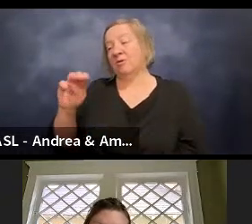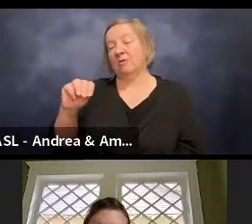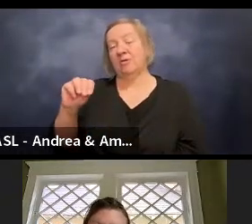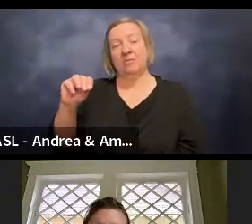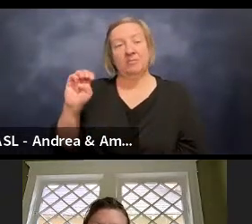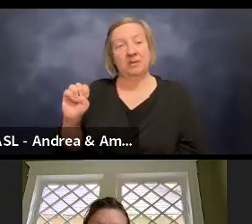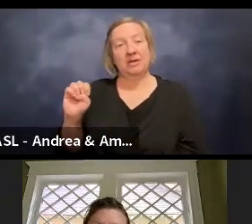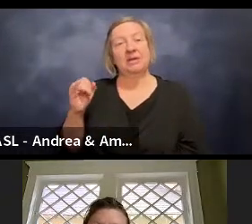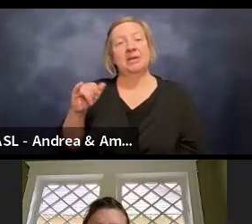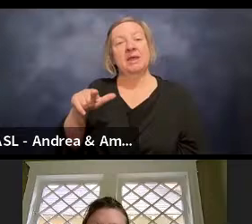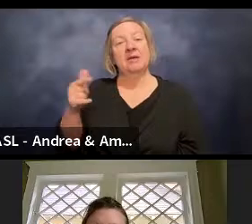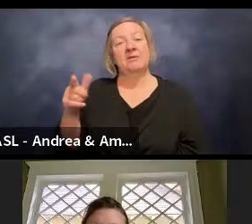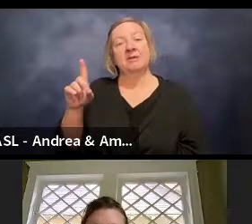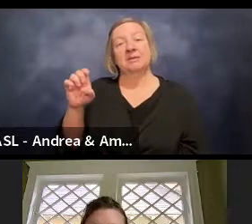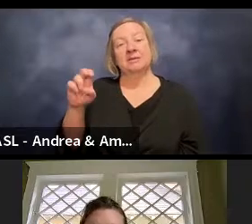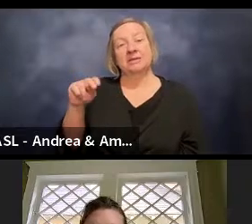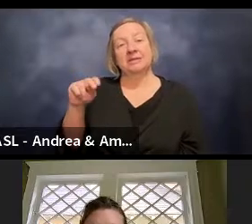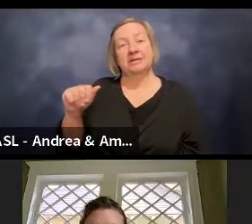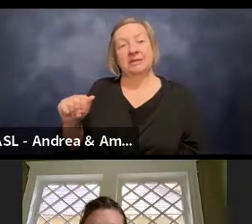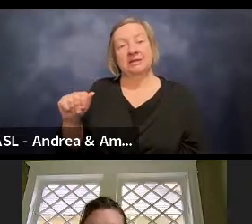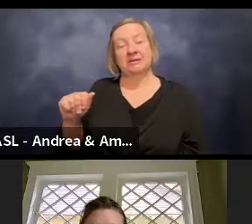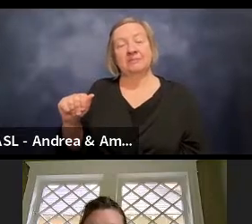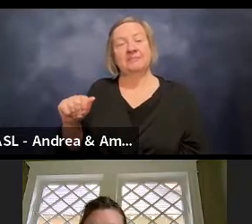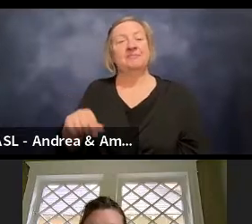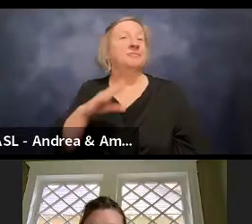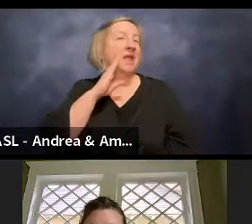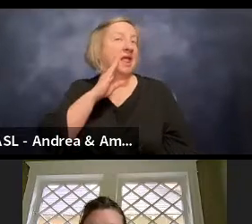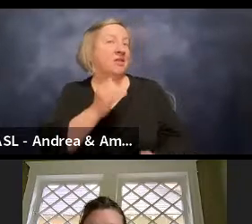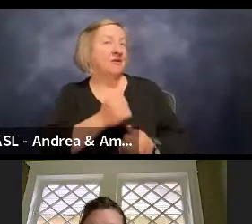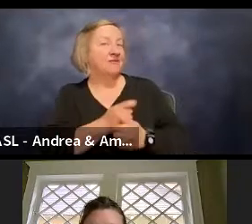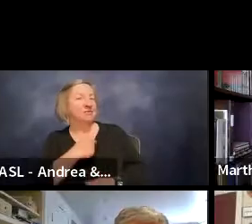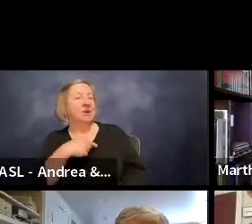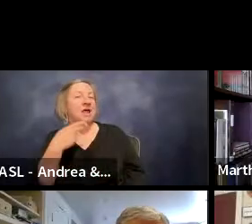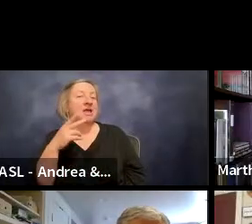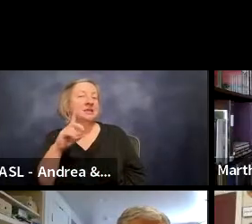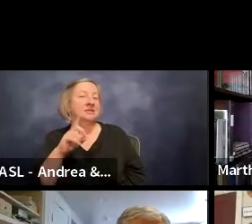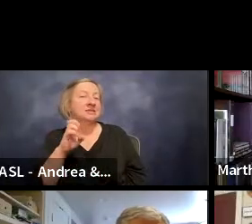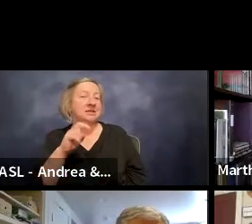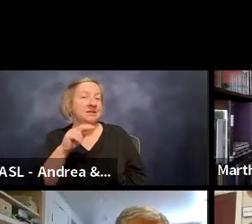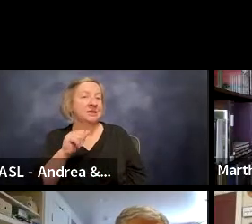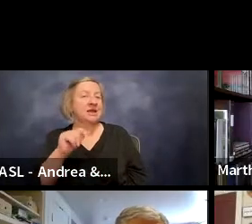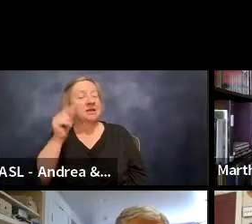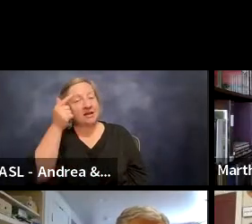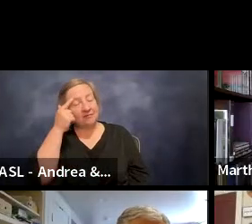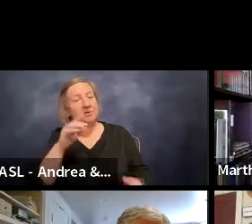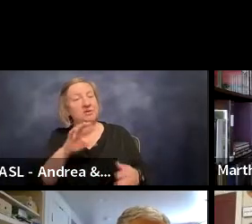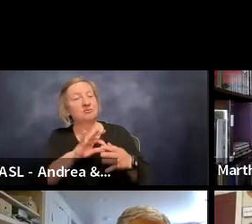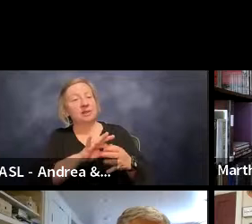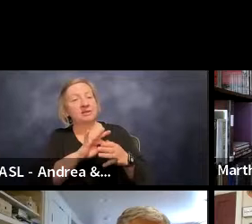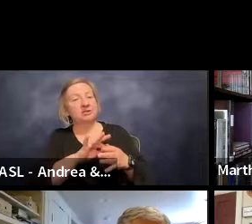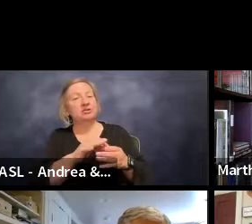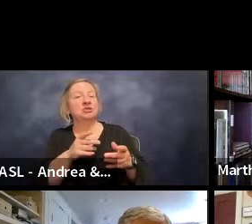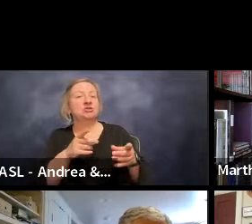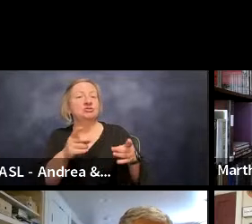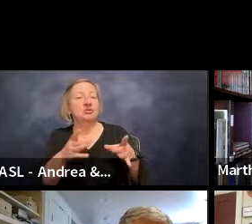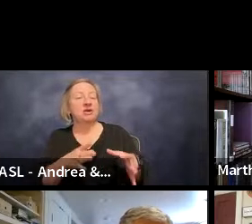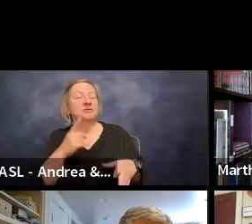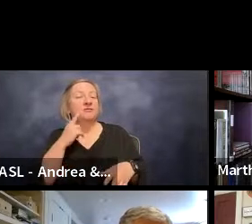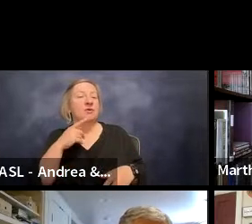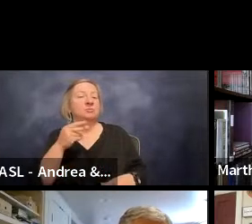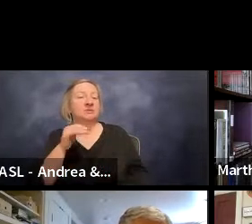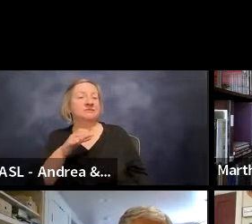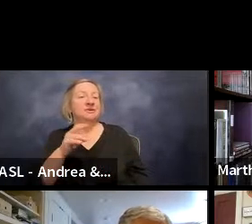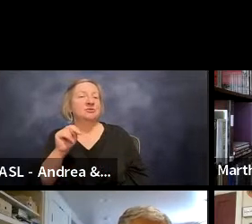it over to Dina Horton. Hi, everybody. I'm Dina Horton, Government Relations Director for the Pacific Northwest